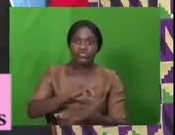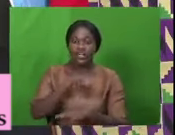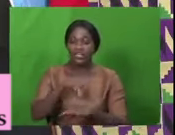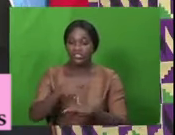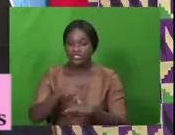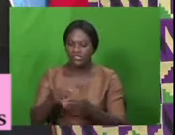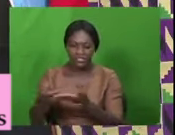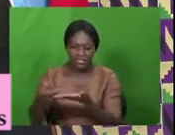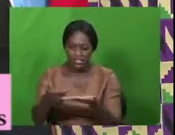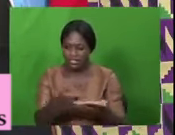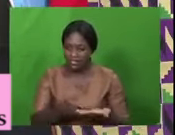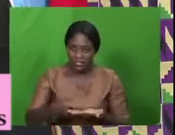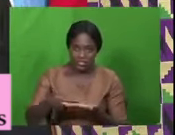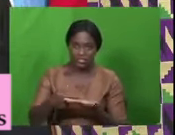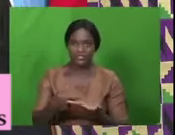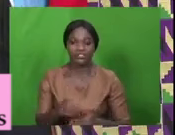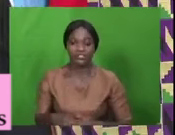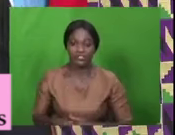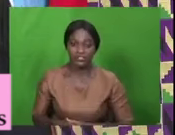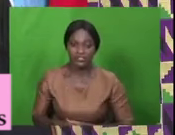and pronounce on matters